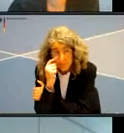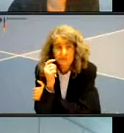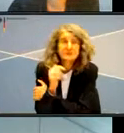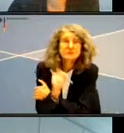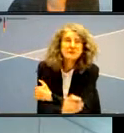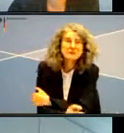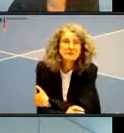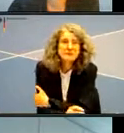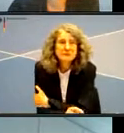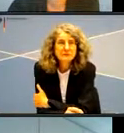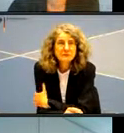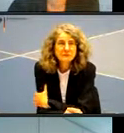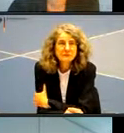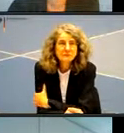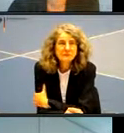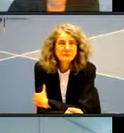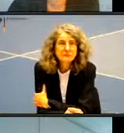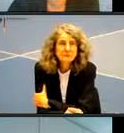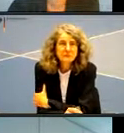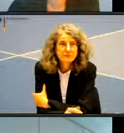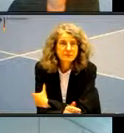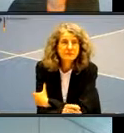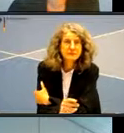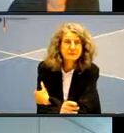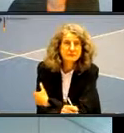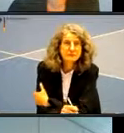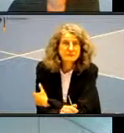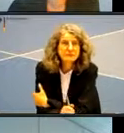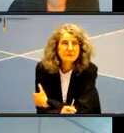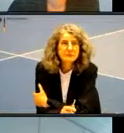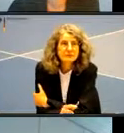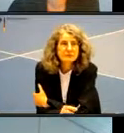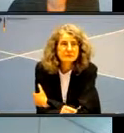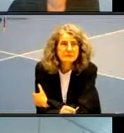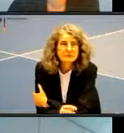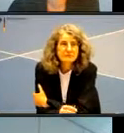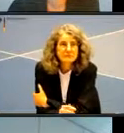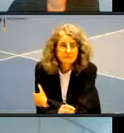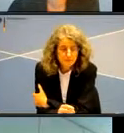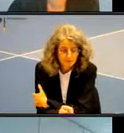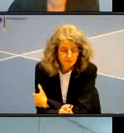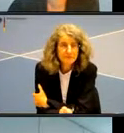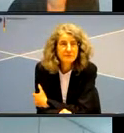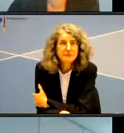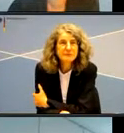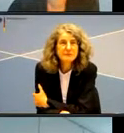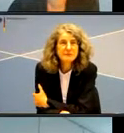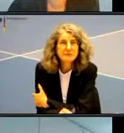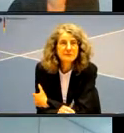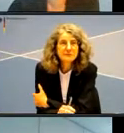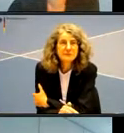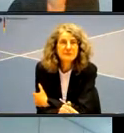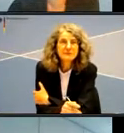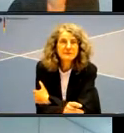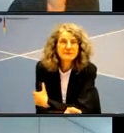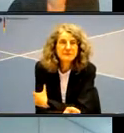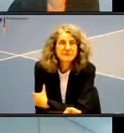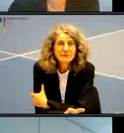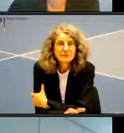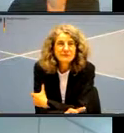before we do, we have a poll we'd like to turn over to you to see what is your